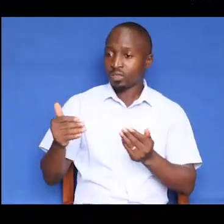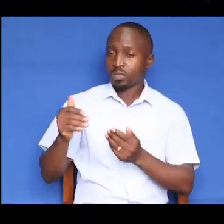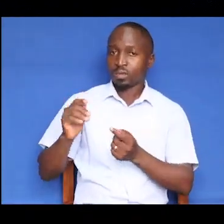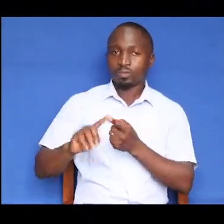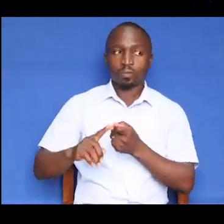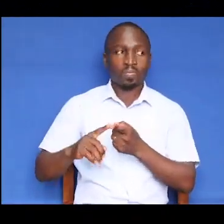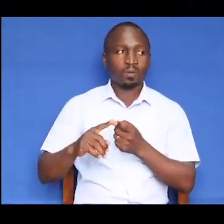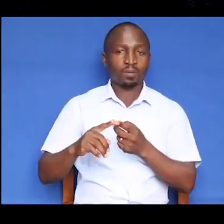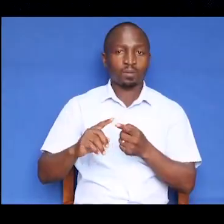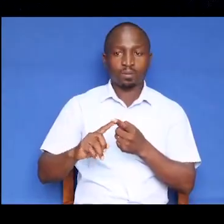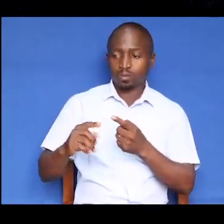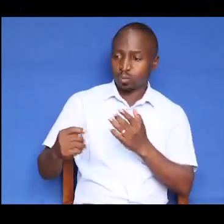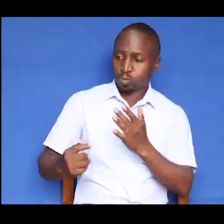from